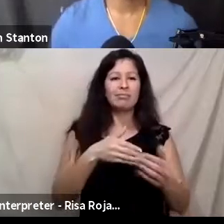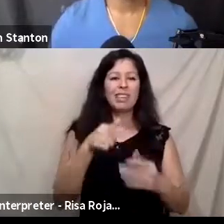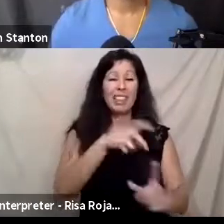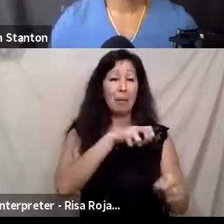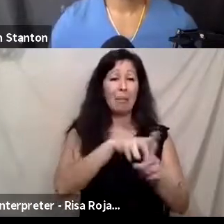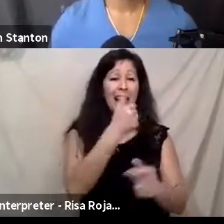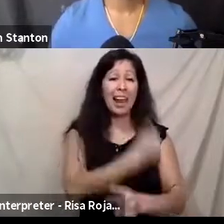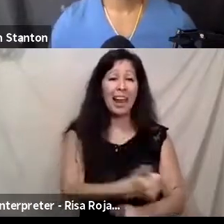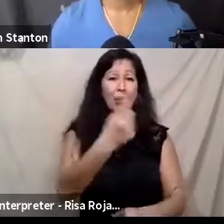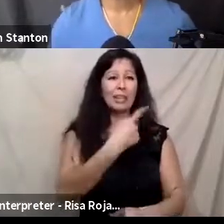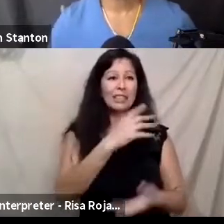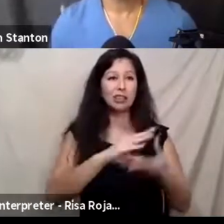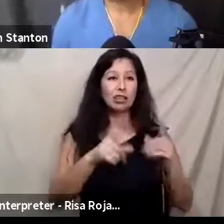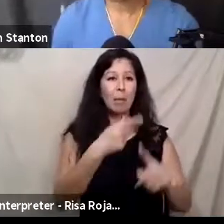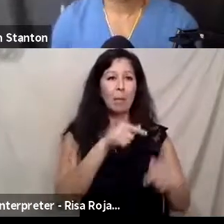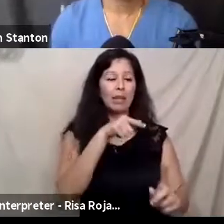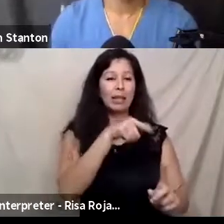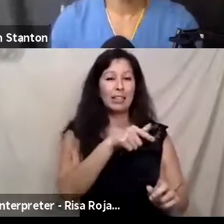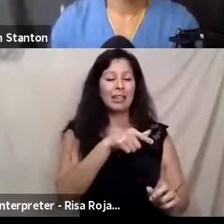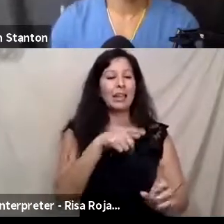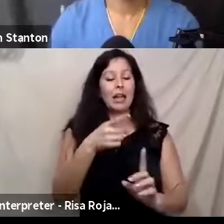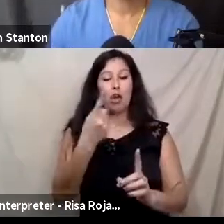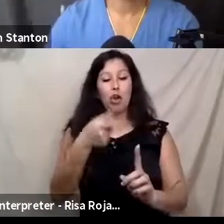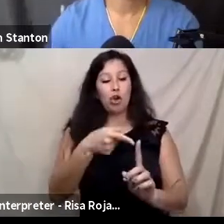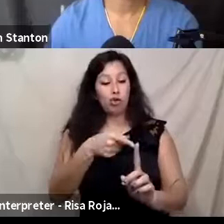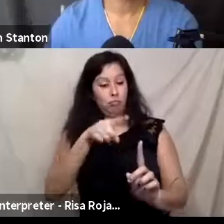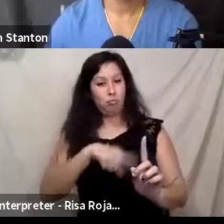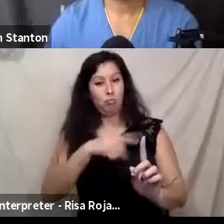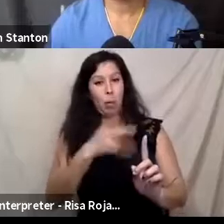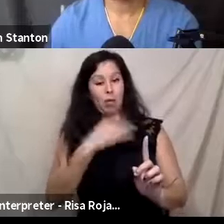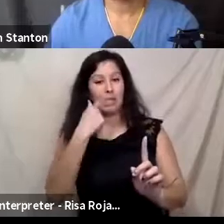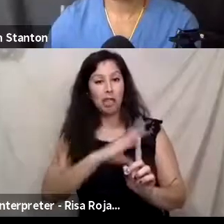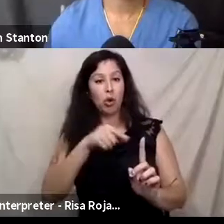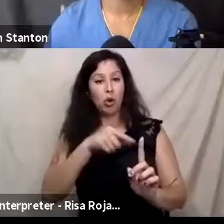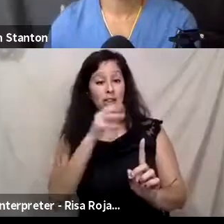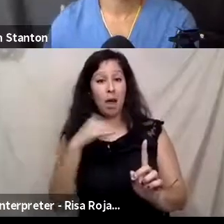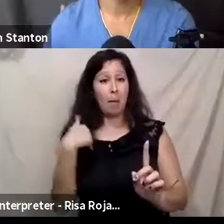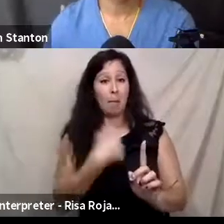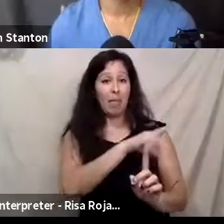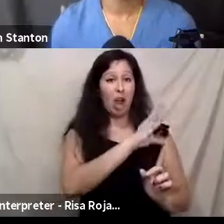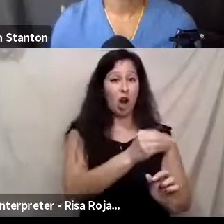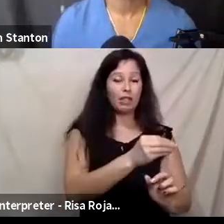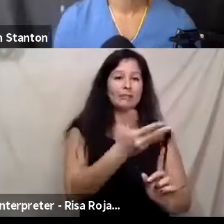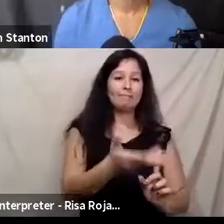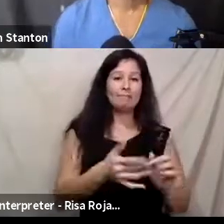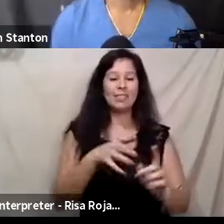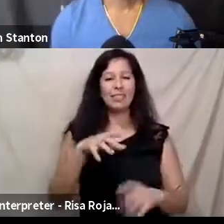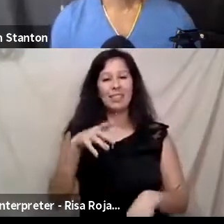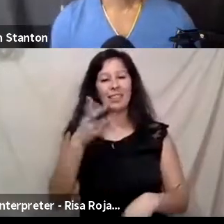anybody telling a story about people that they are not, a man writing a story that is these scenes with mostly women, things like